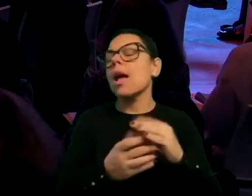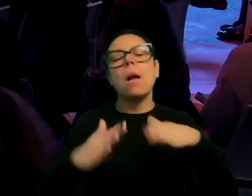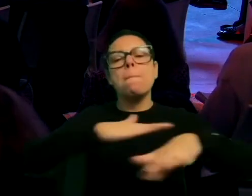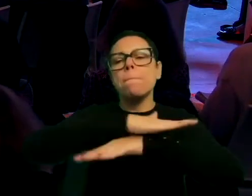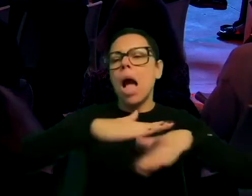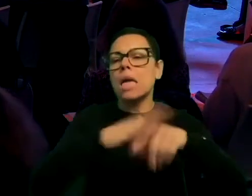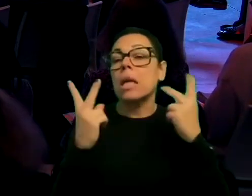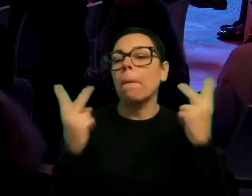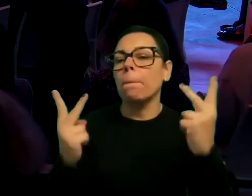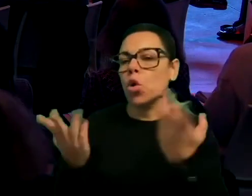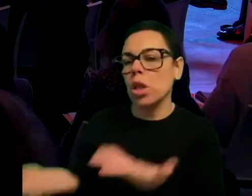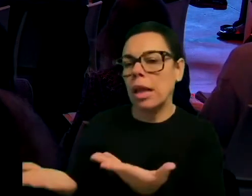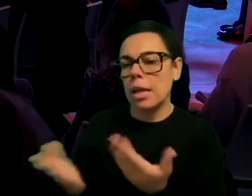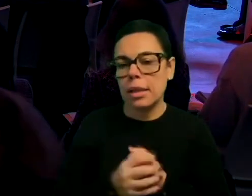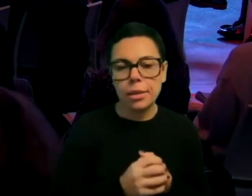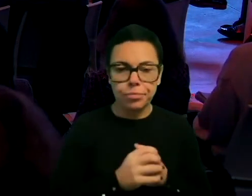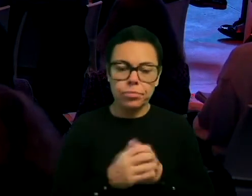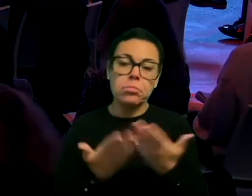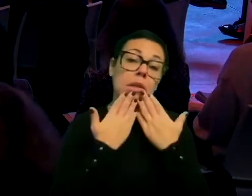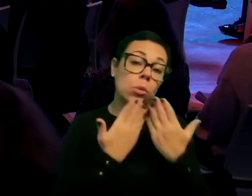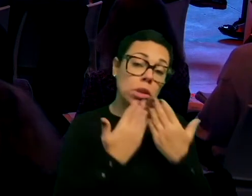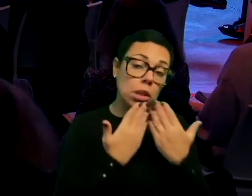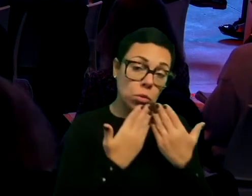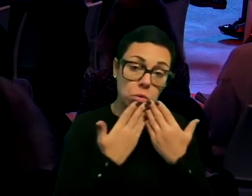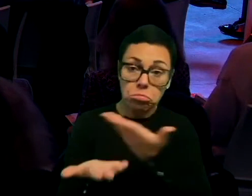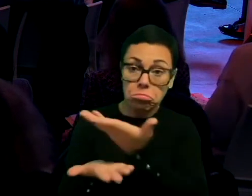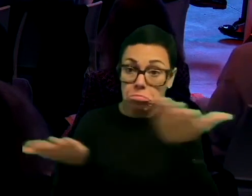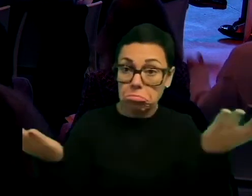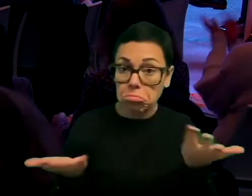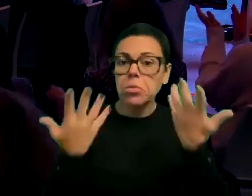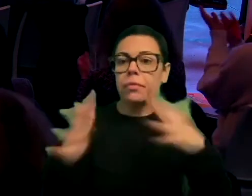Jeroen de Kuiper, Vanessa Avendin-Fontana, and Anna Collins-Falk. Thank you so much.